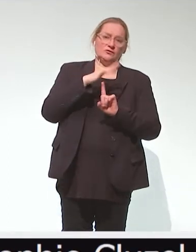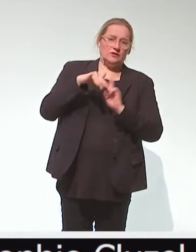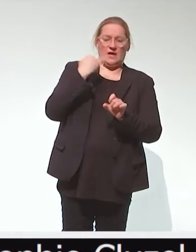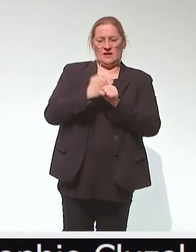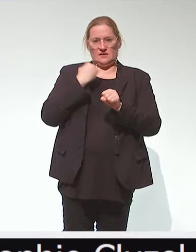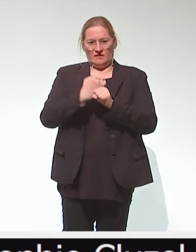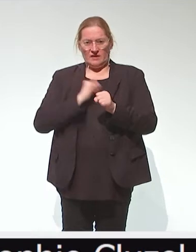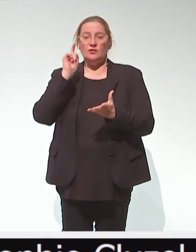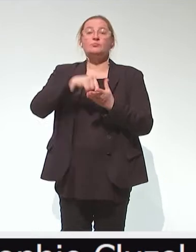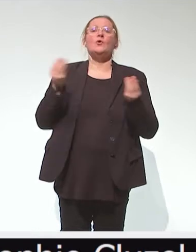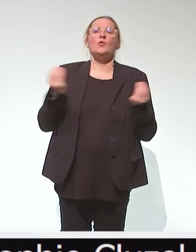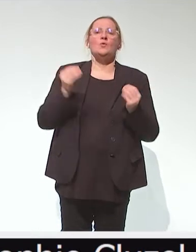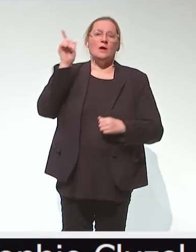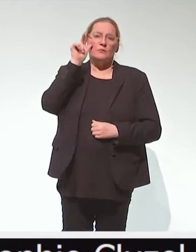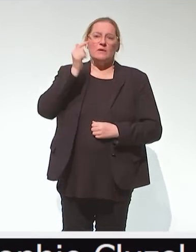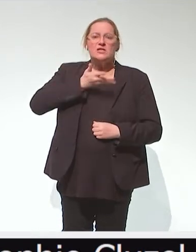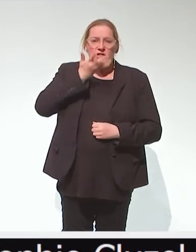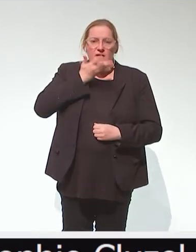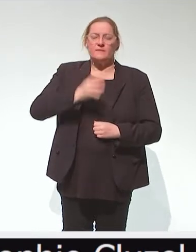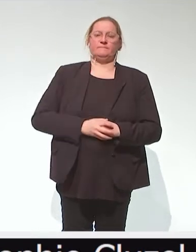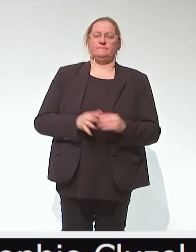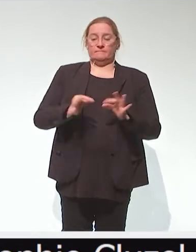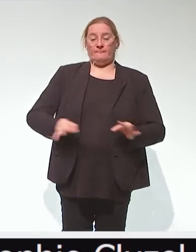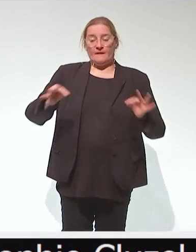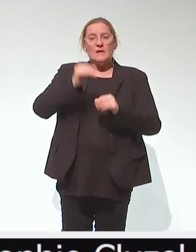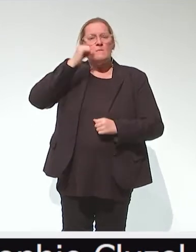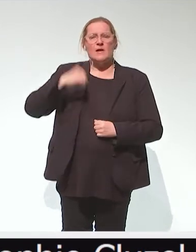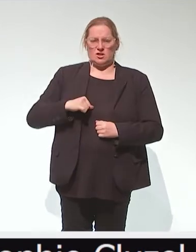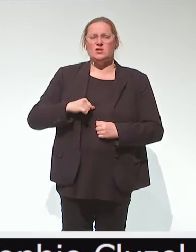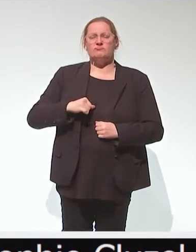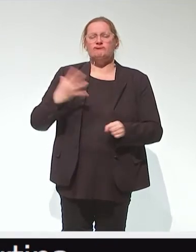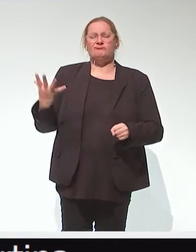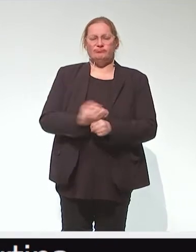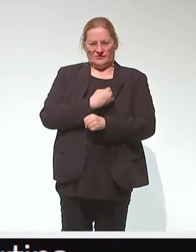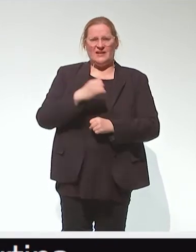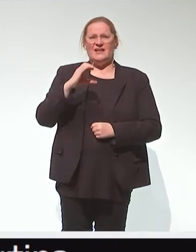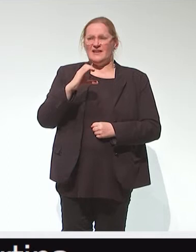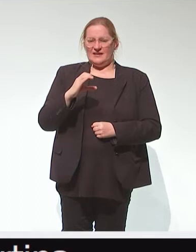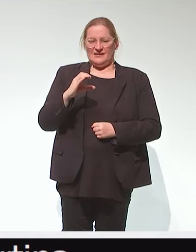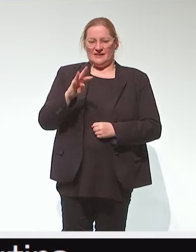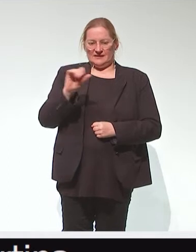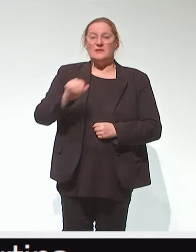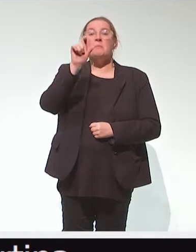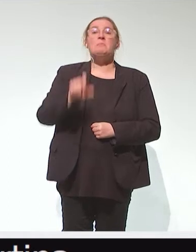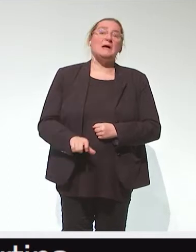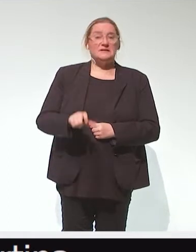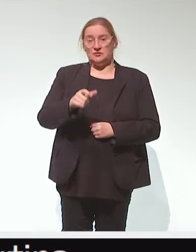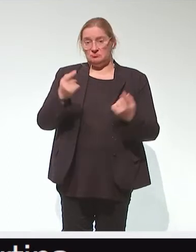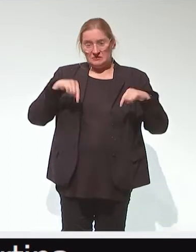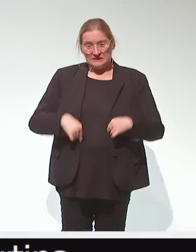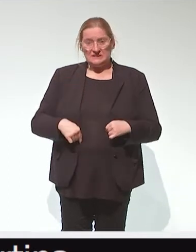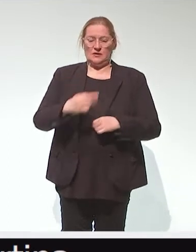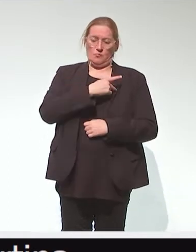Stepankova, Deputy Minister of Labor and Social Affairs in Czech Republic. For Belgium, I should be able to pronounce